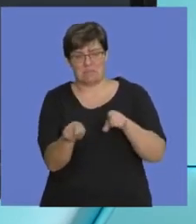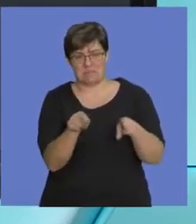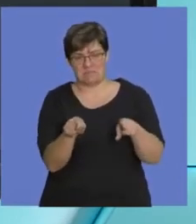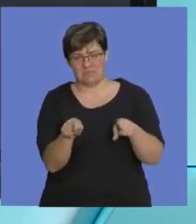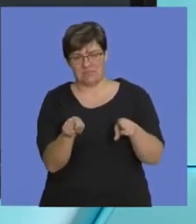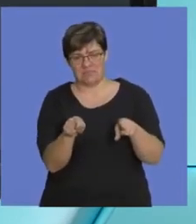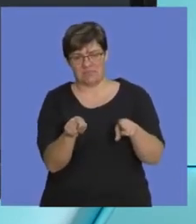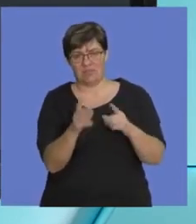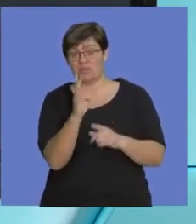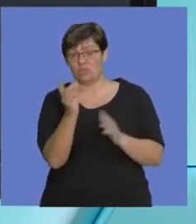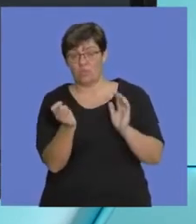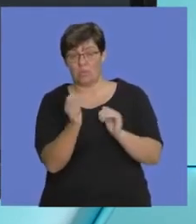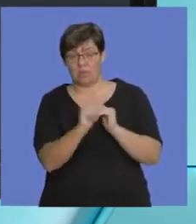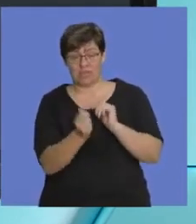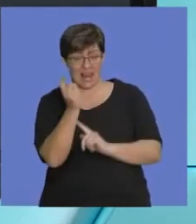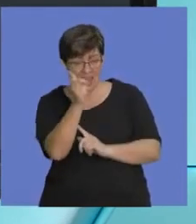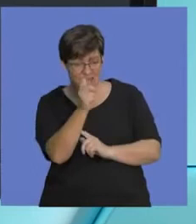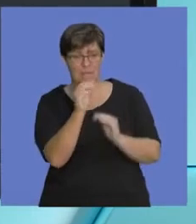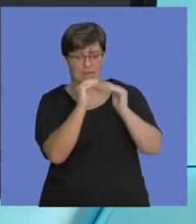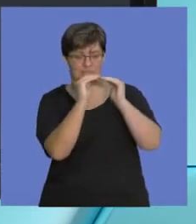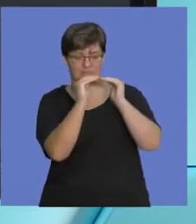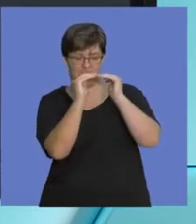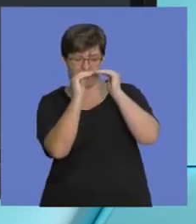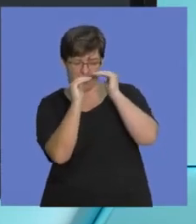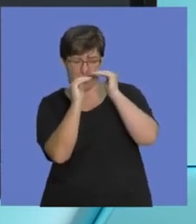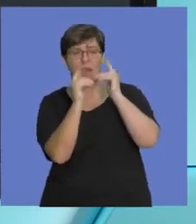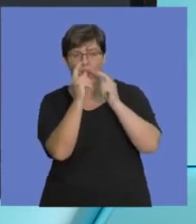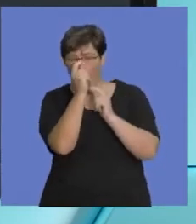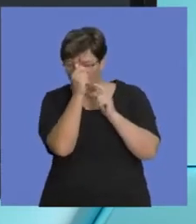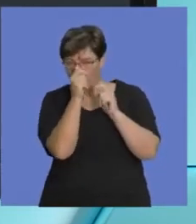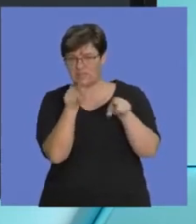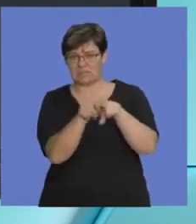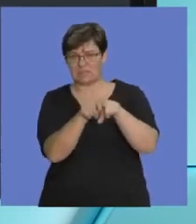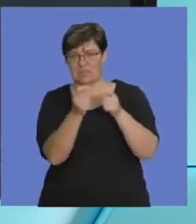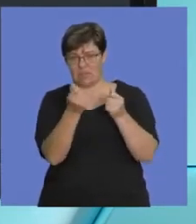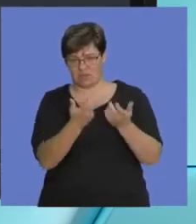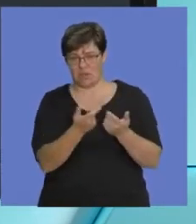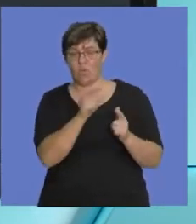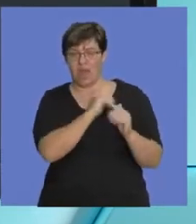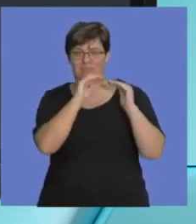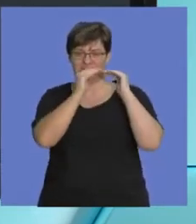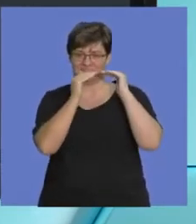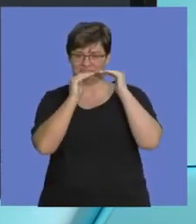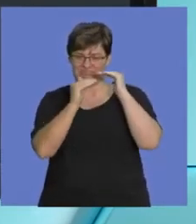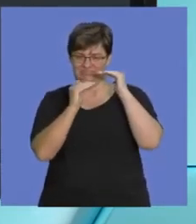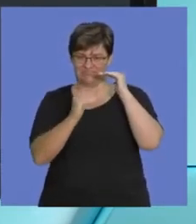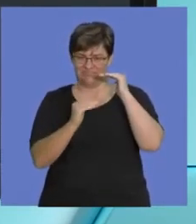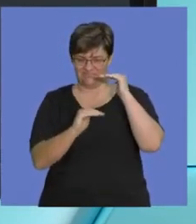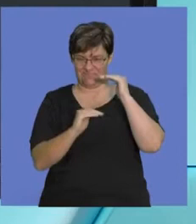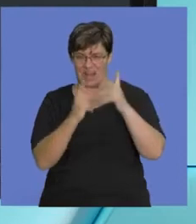for when I sell it 2 months later. So you need to look at all of those things. That's why depreciation